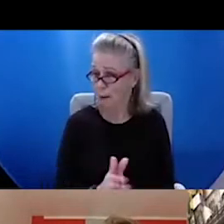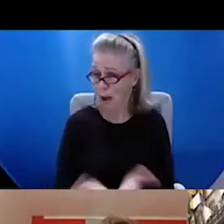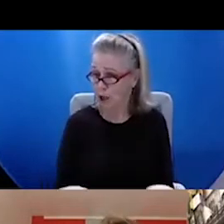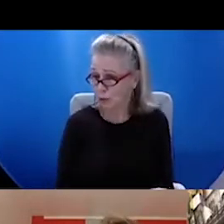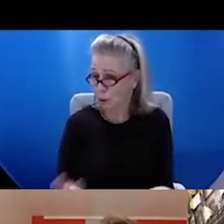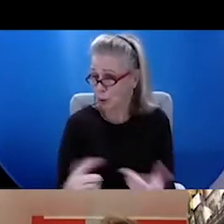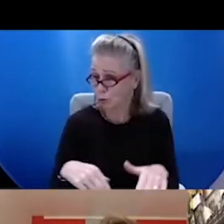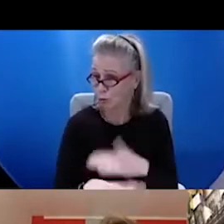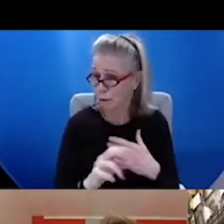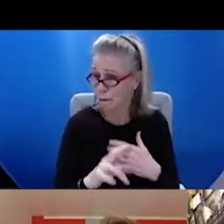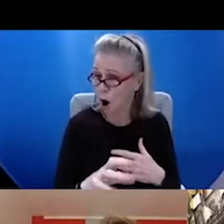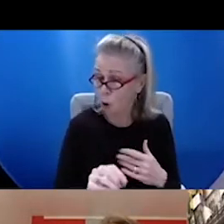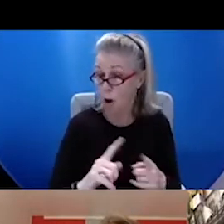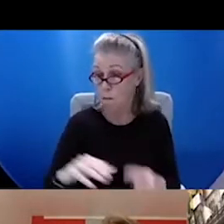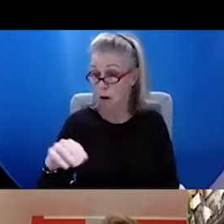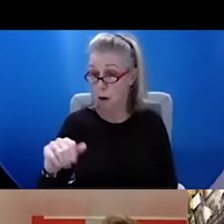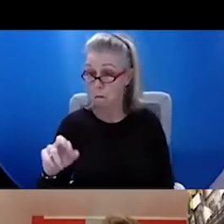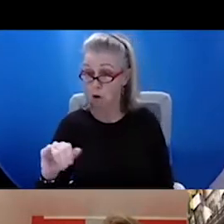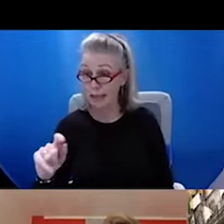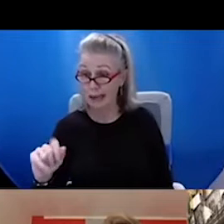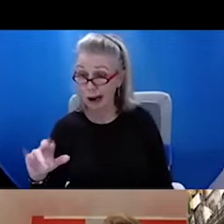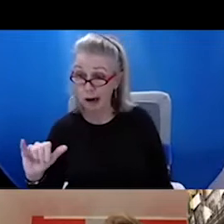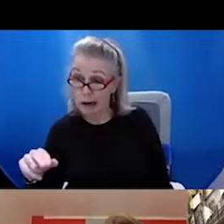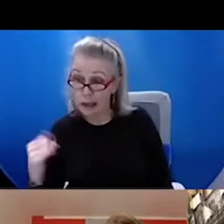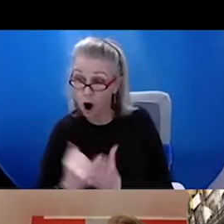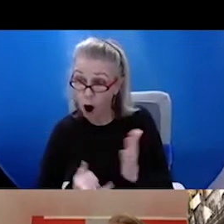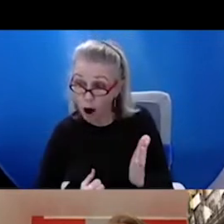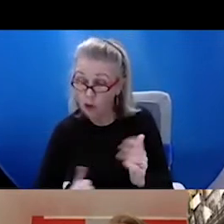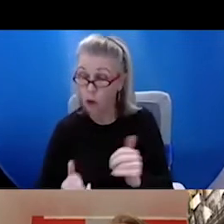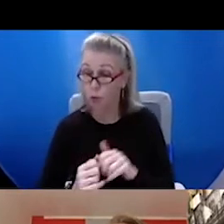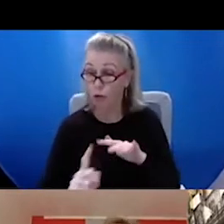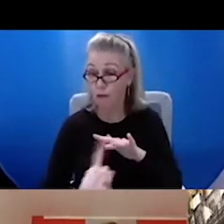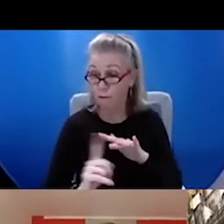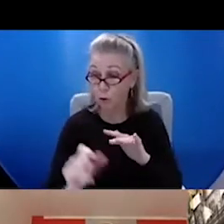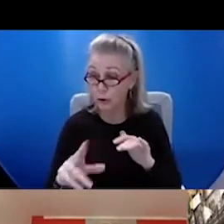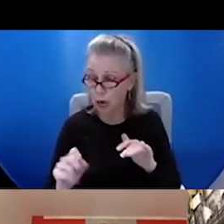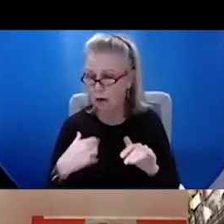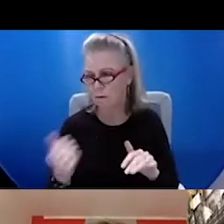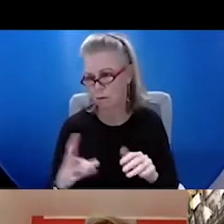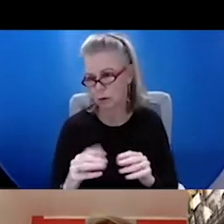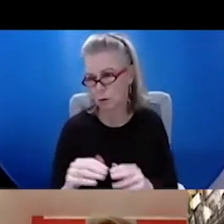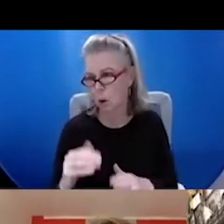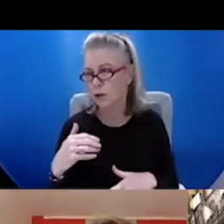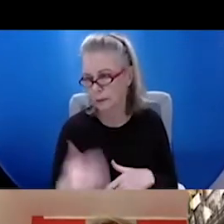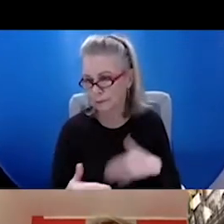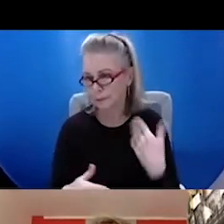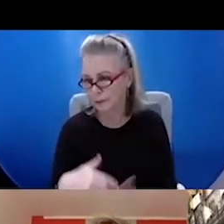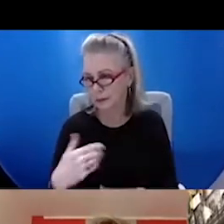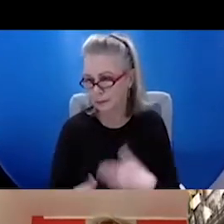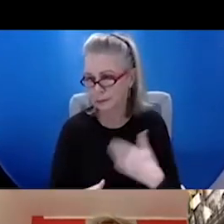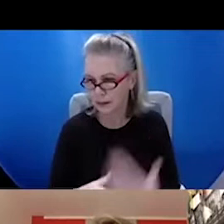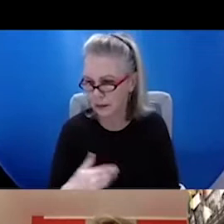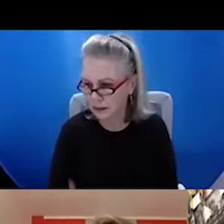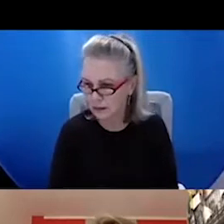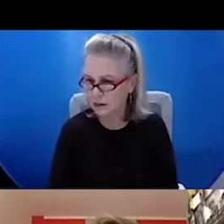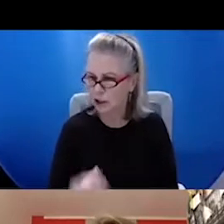artist with a refugee status has a few more steps to take. In Rethinking Residencies, addressing how and who